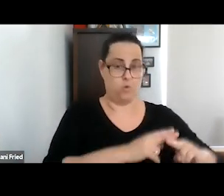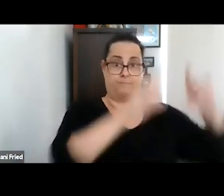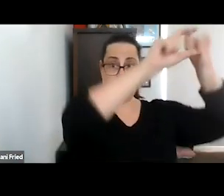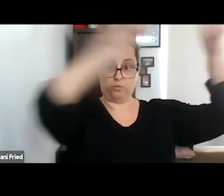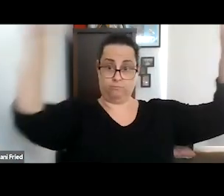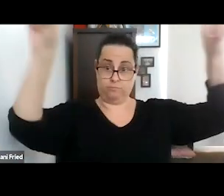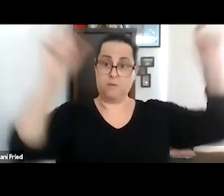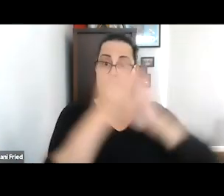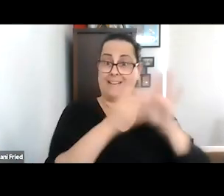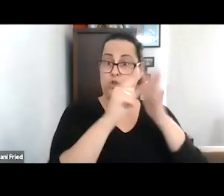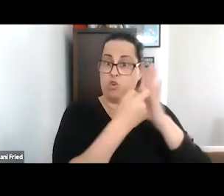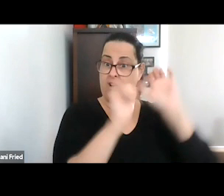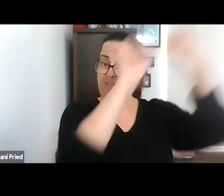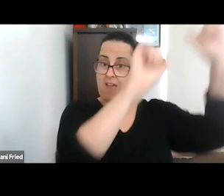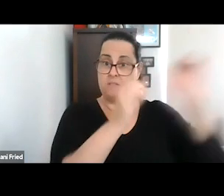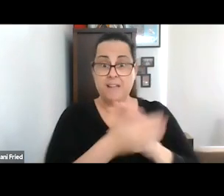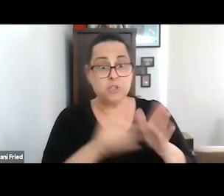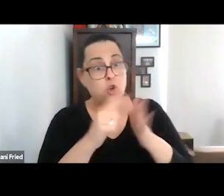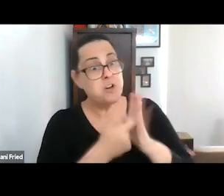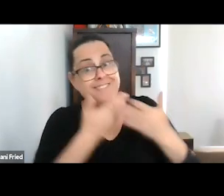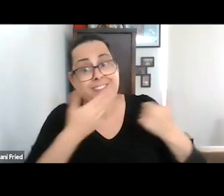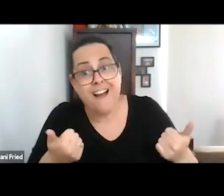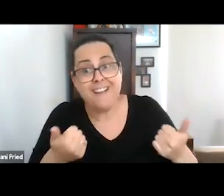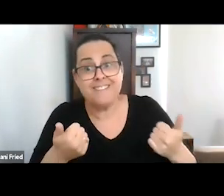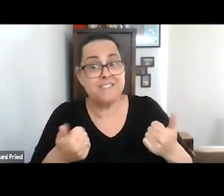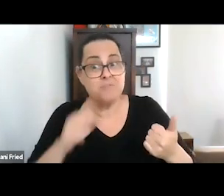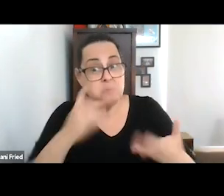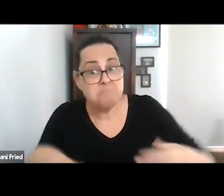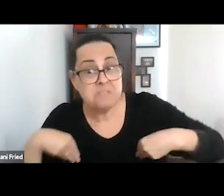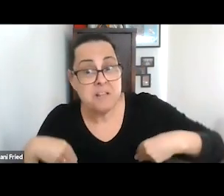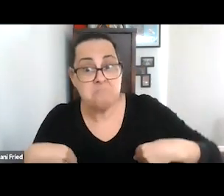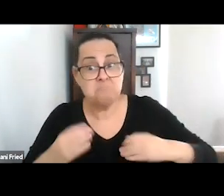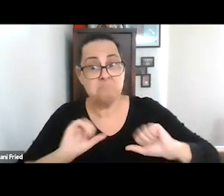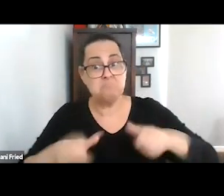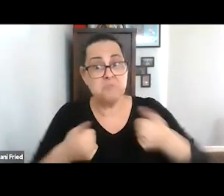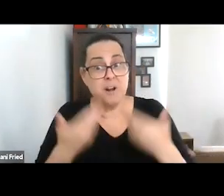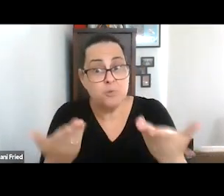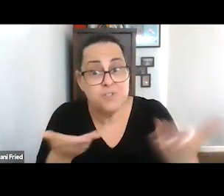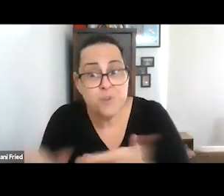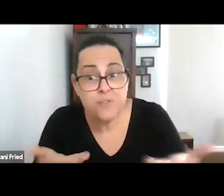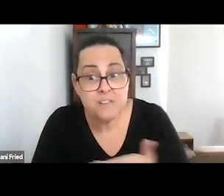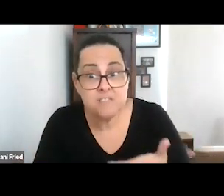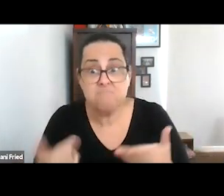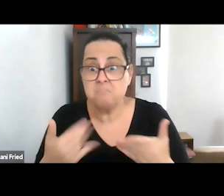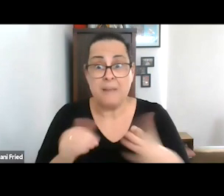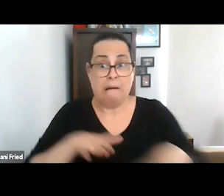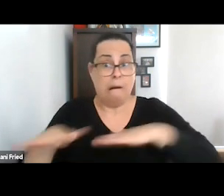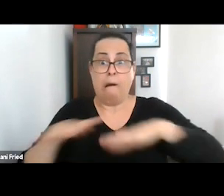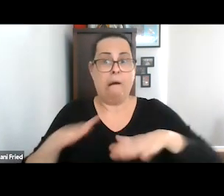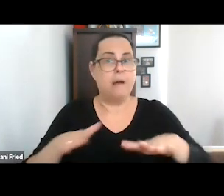top, how approachable is the GP? How acceptable is the service they provide? How available is